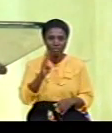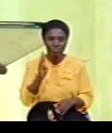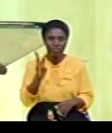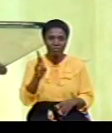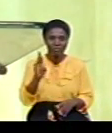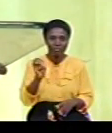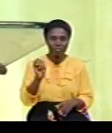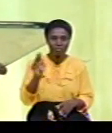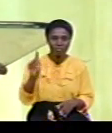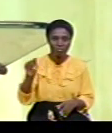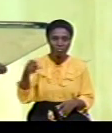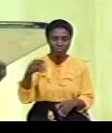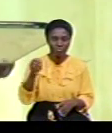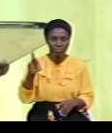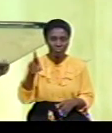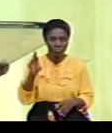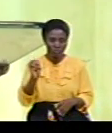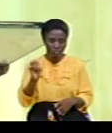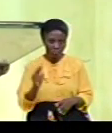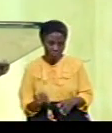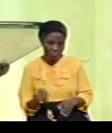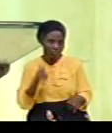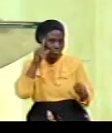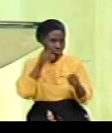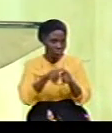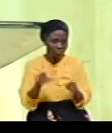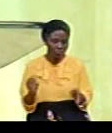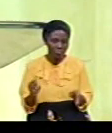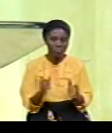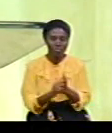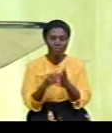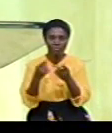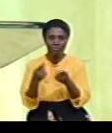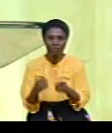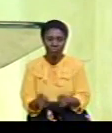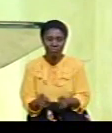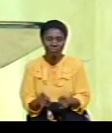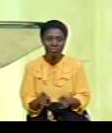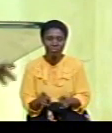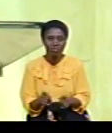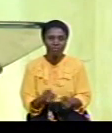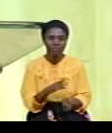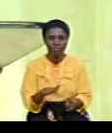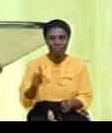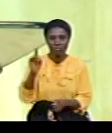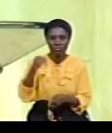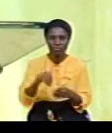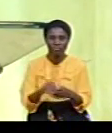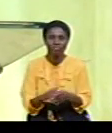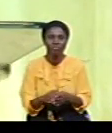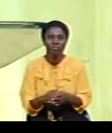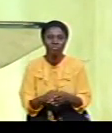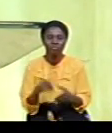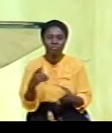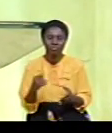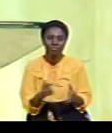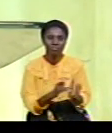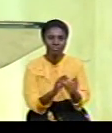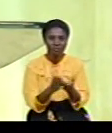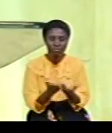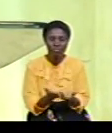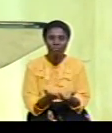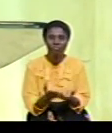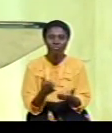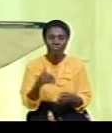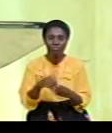15 times in a short epistle of 5 chapters, which means the epistle was